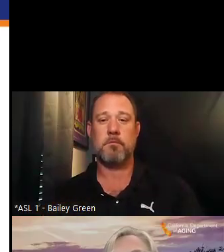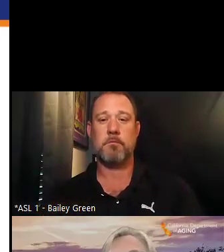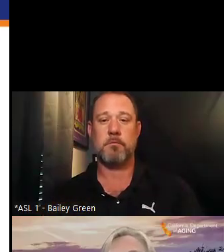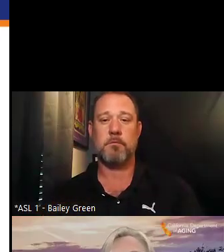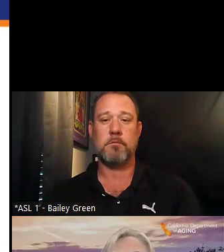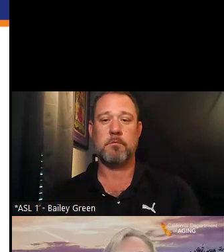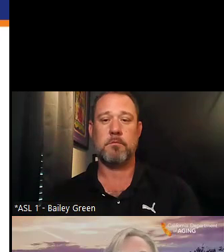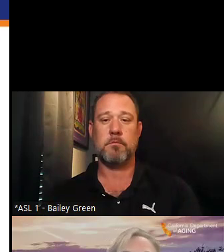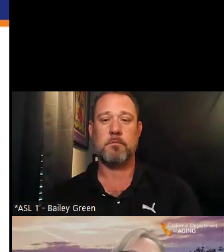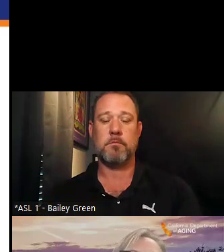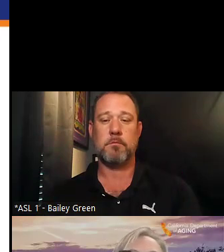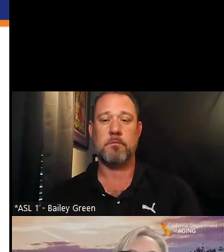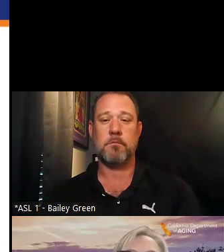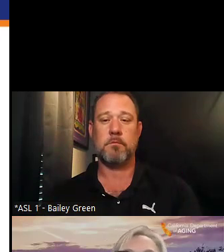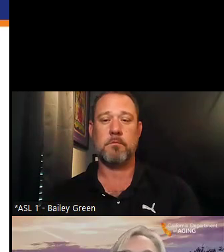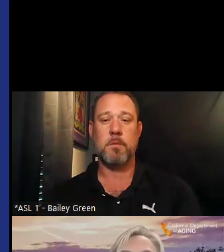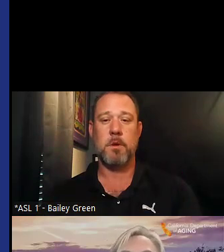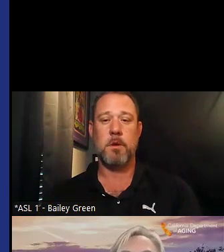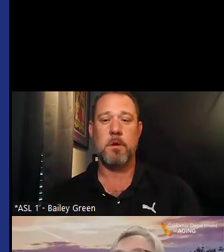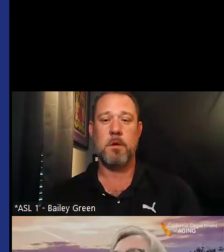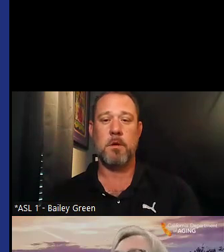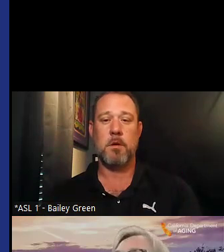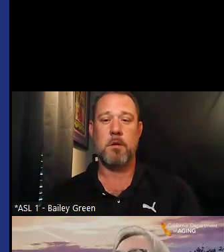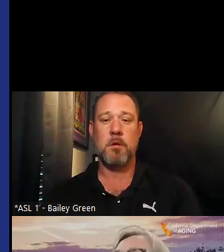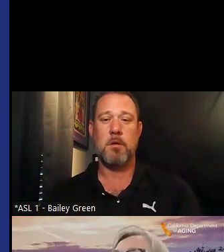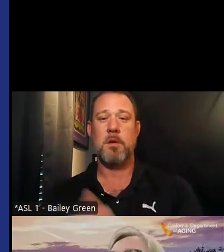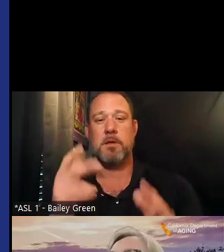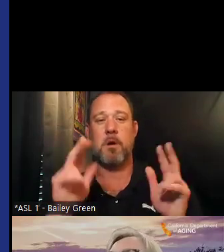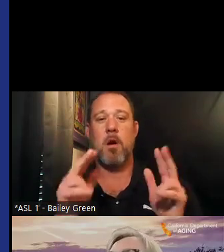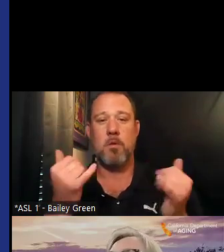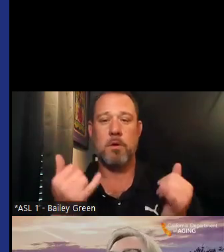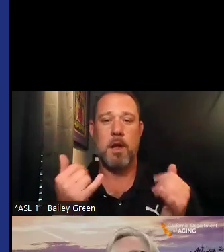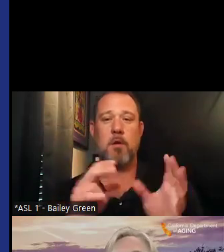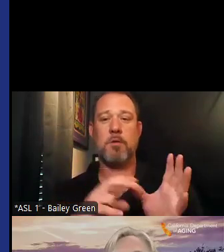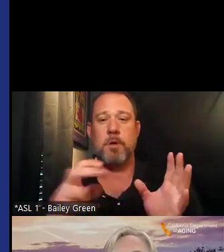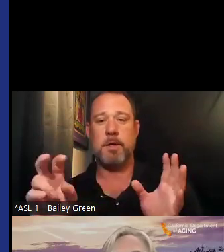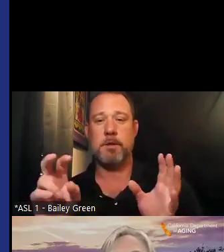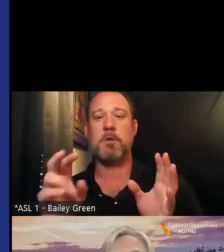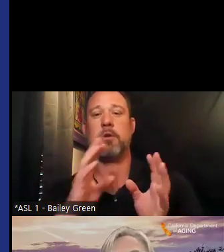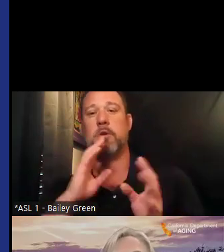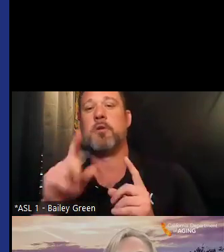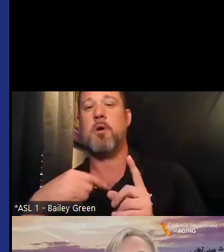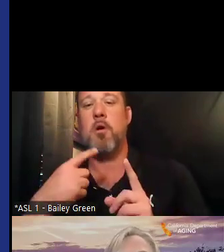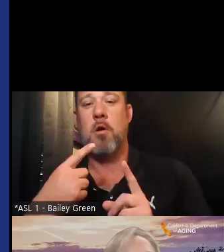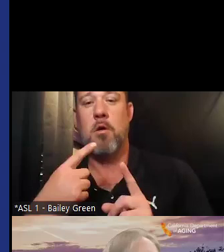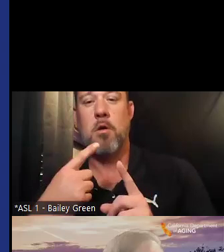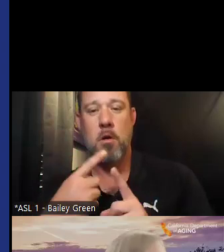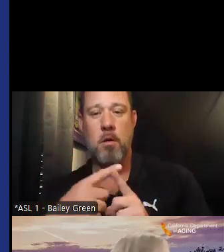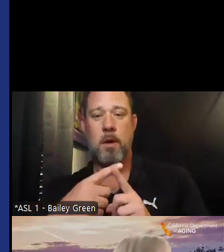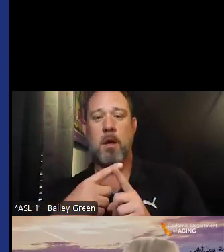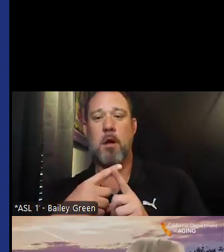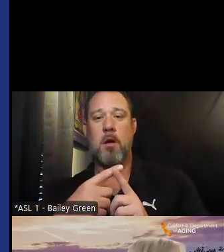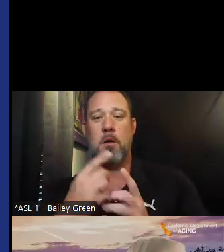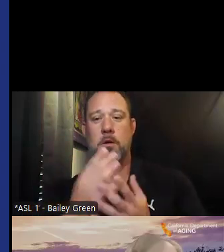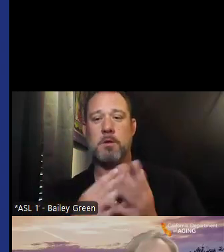good. Great. It's awkward now to transition to talk a little bit about, some